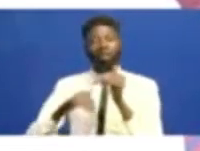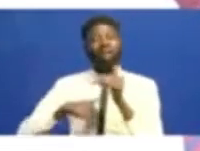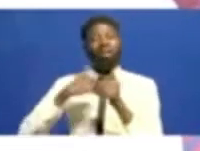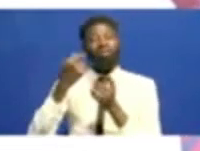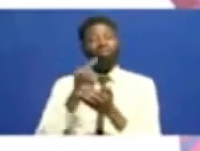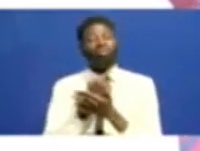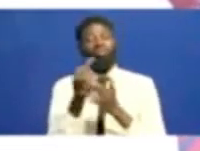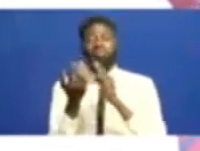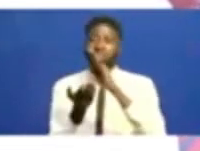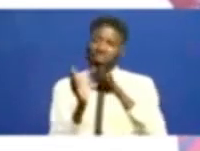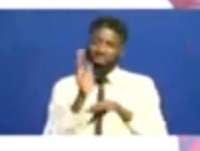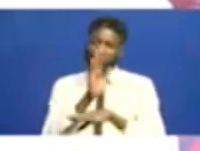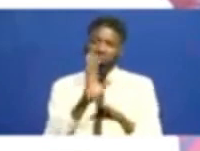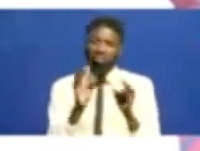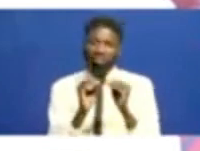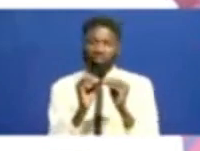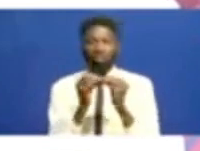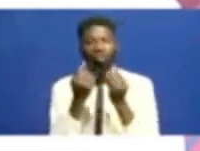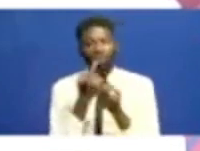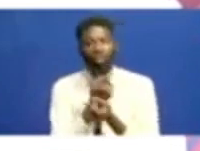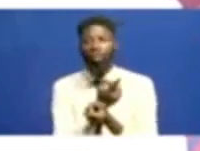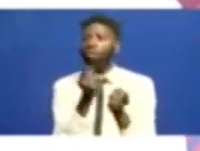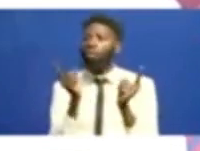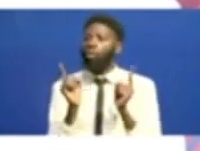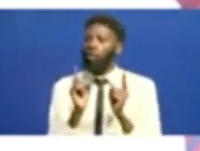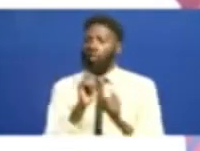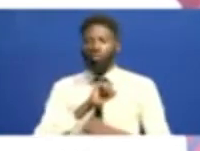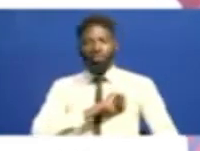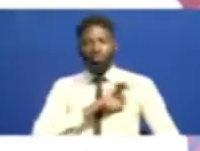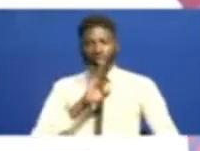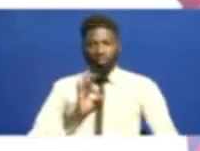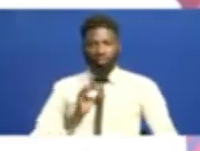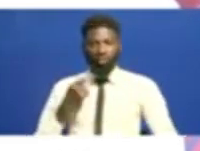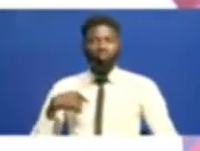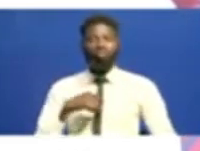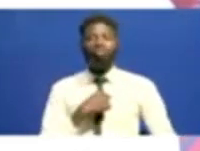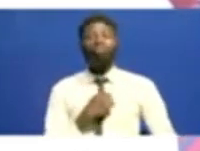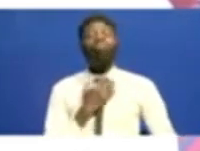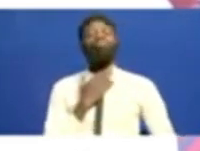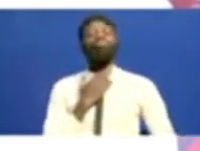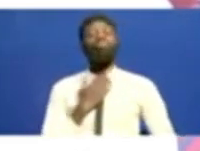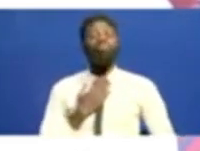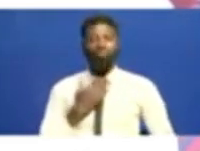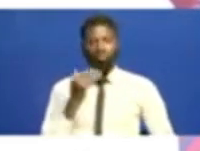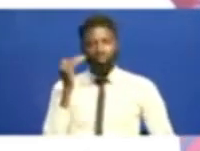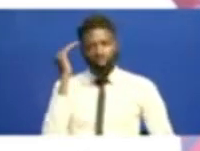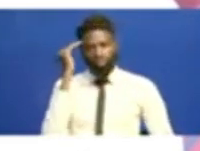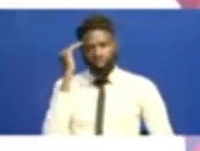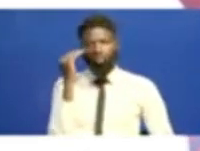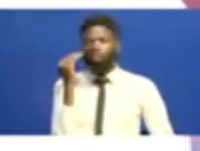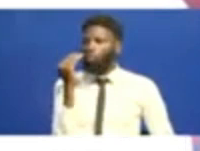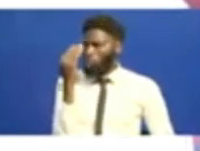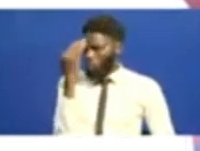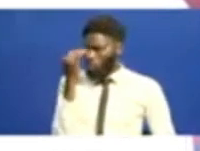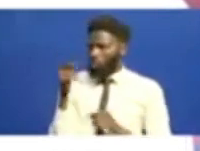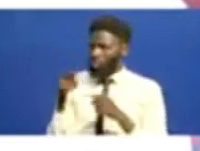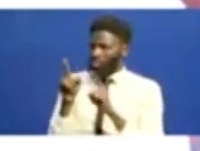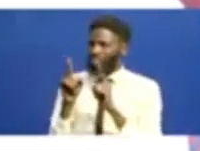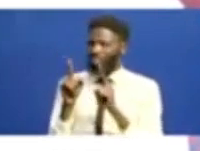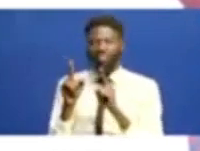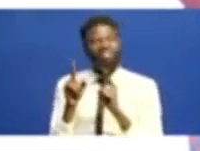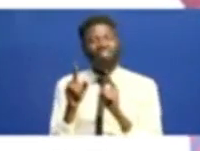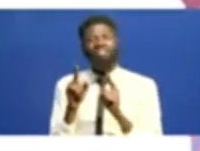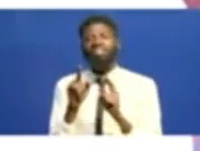to have a meeting with the entire staff. And we want to know exactly what really demotivates our